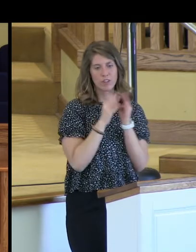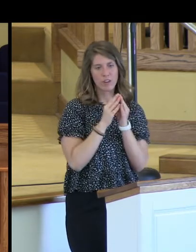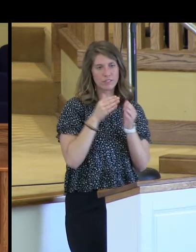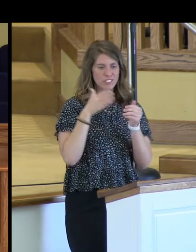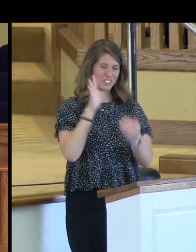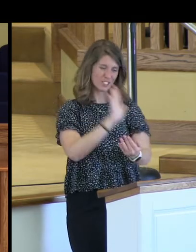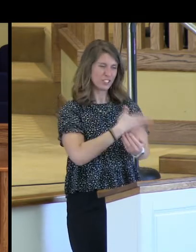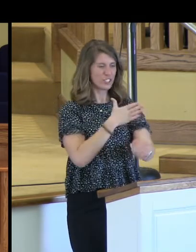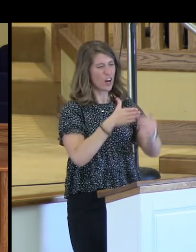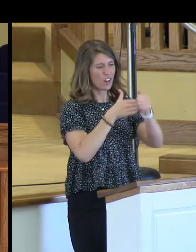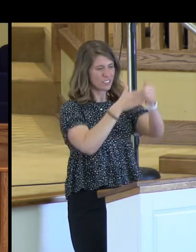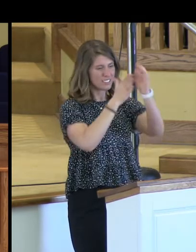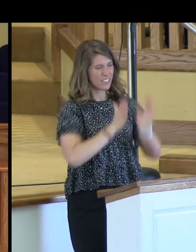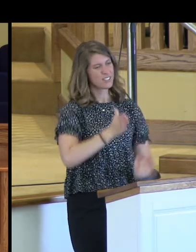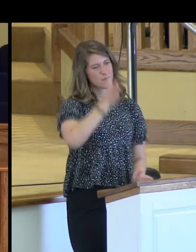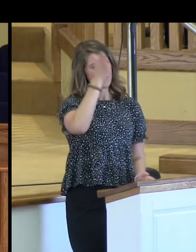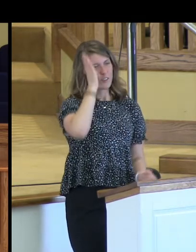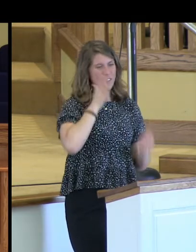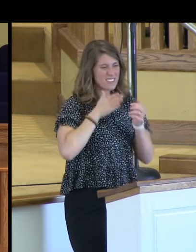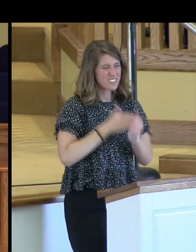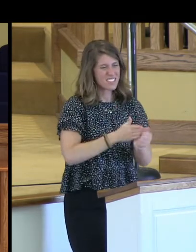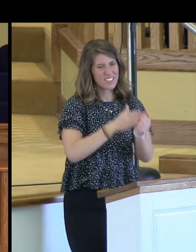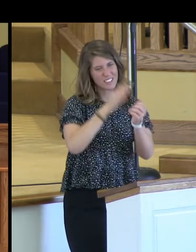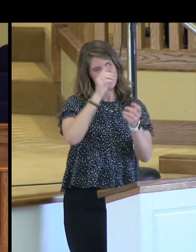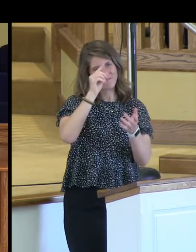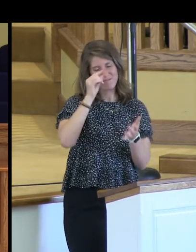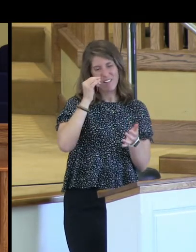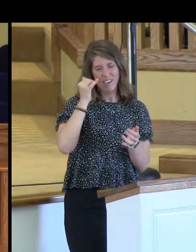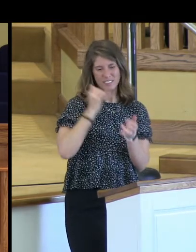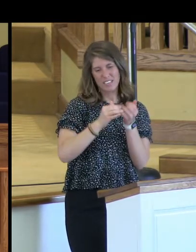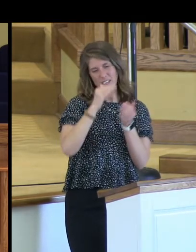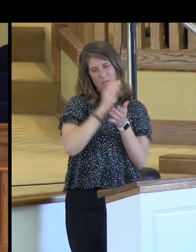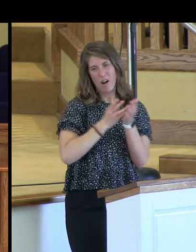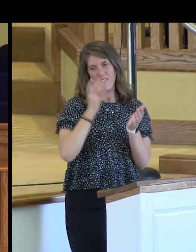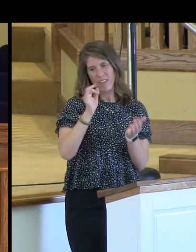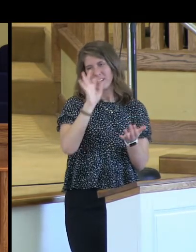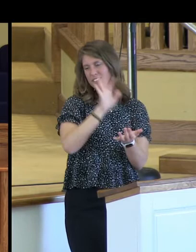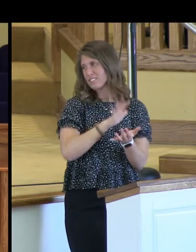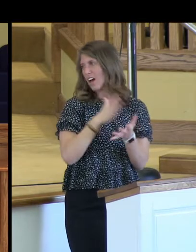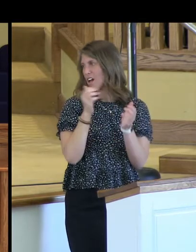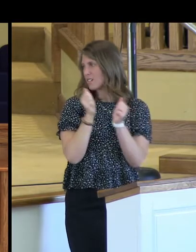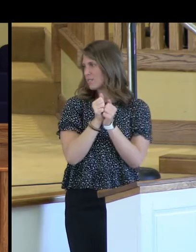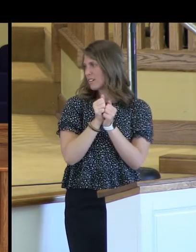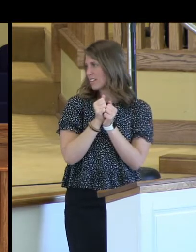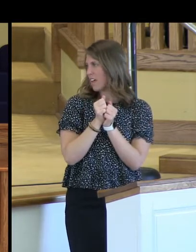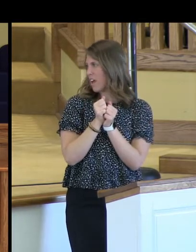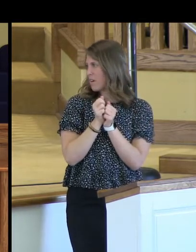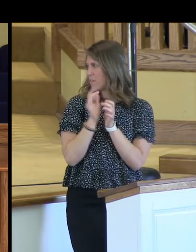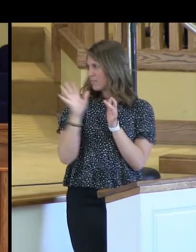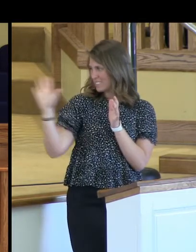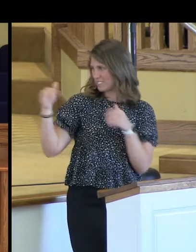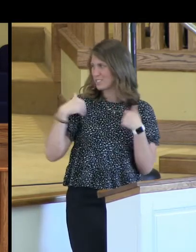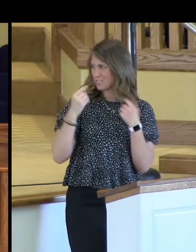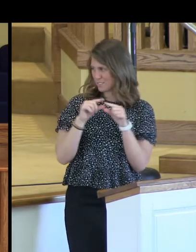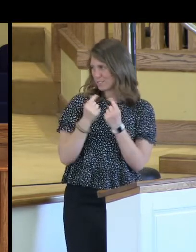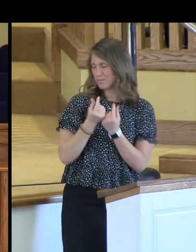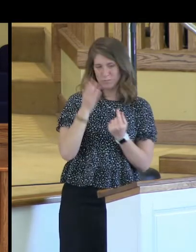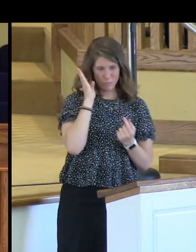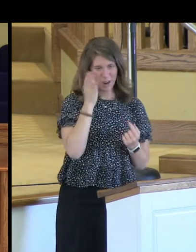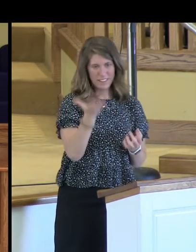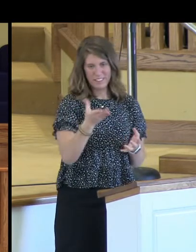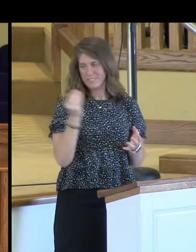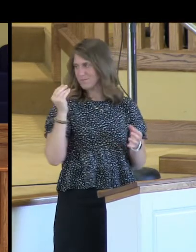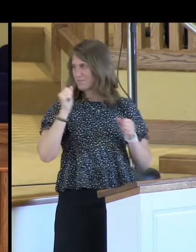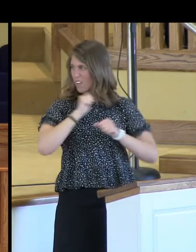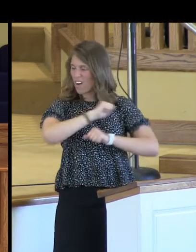song leaders, used to lead the whole chorus. And Brother Bussey was there at the time with Posen. And Jordan, you've been there, and the whole